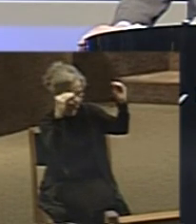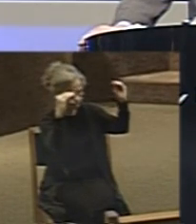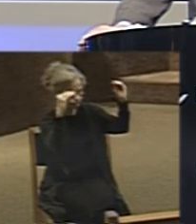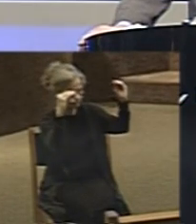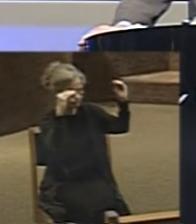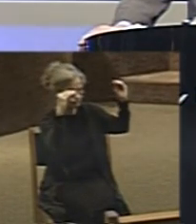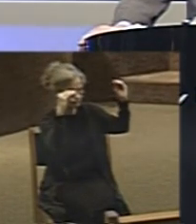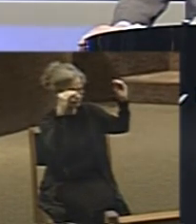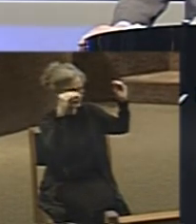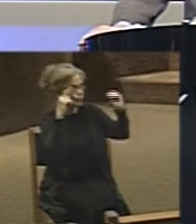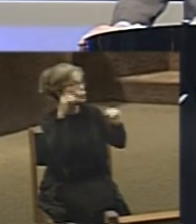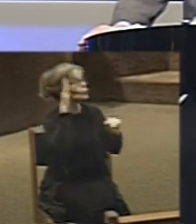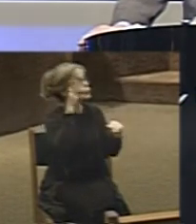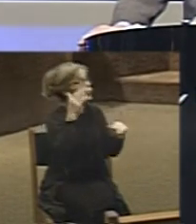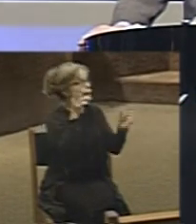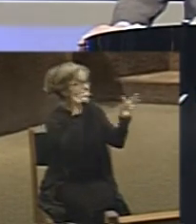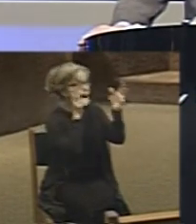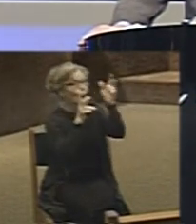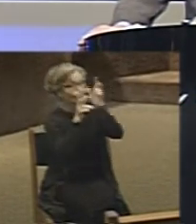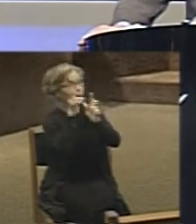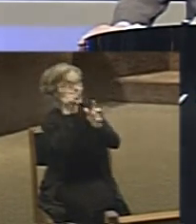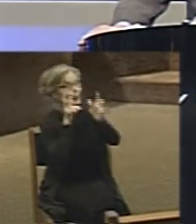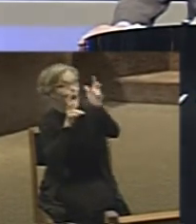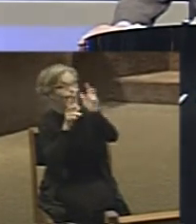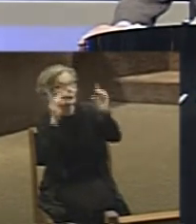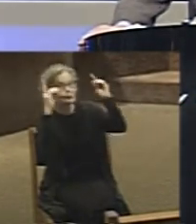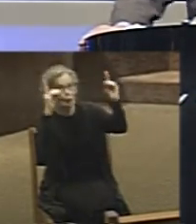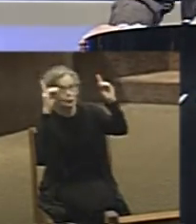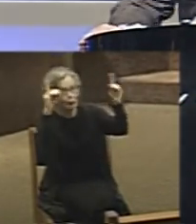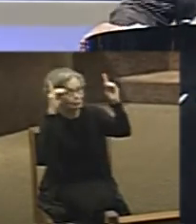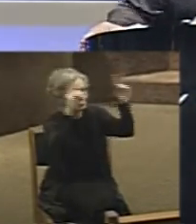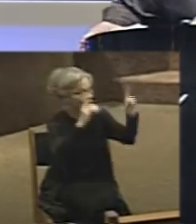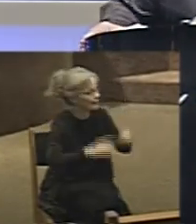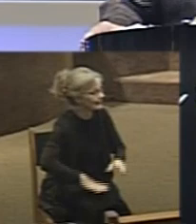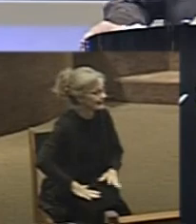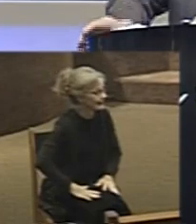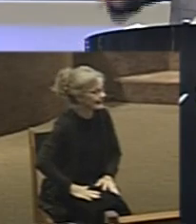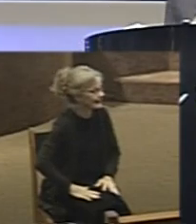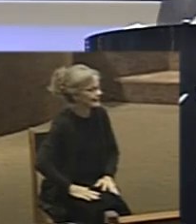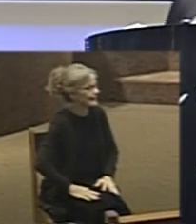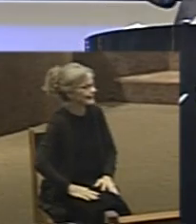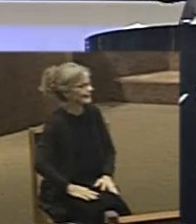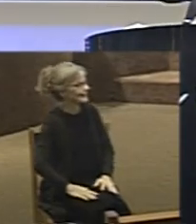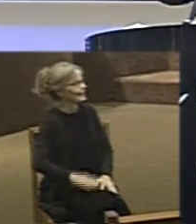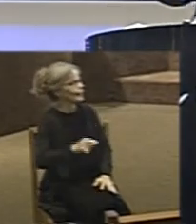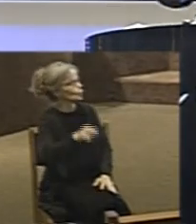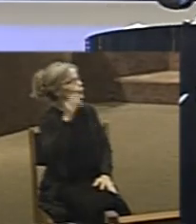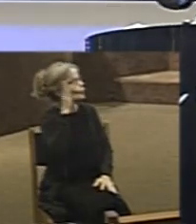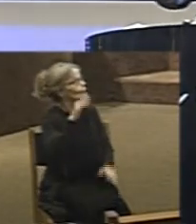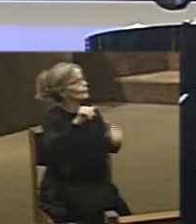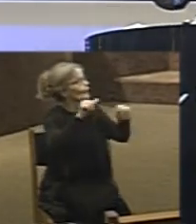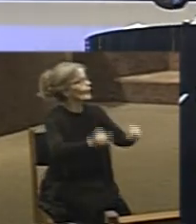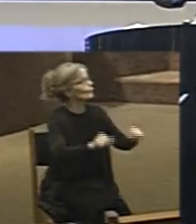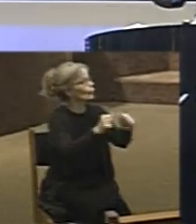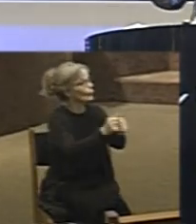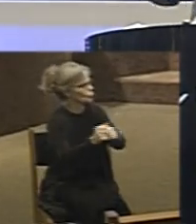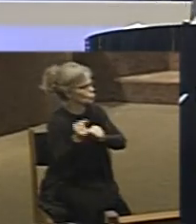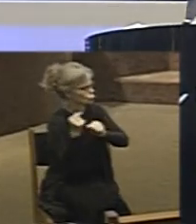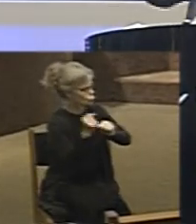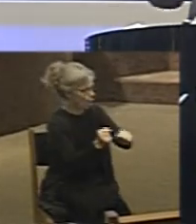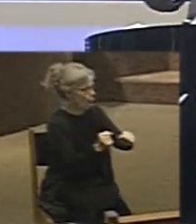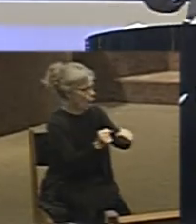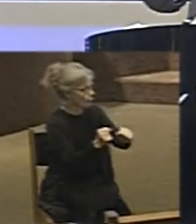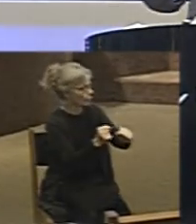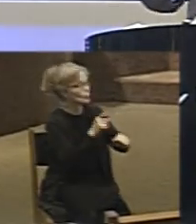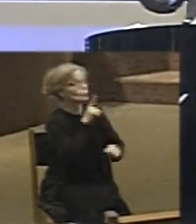You're going to get doctrine running out of your ears. That you may be able by sound doctrine both